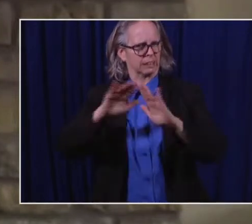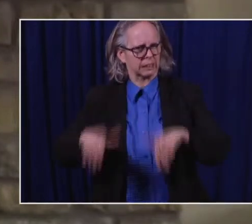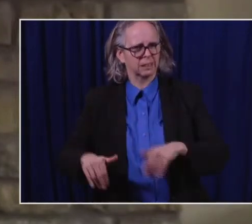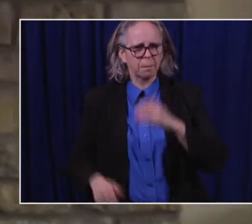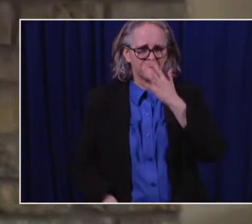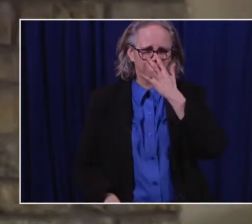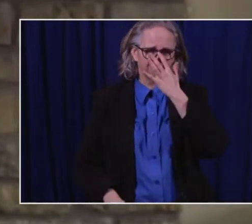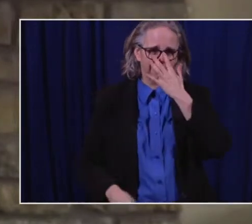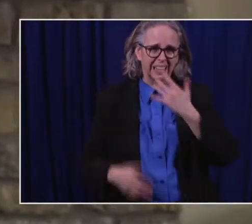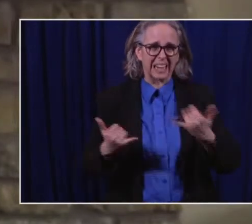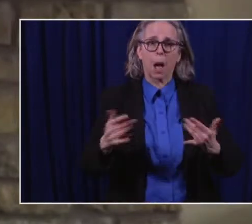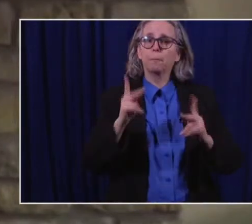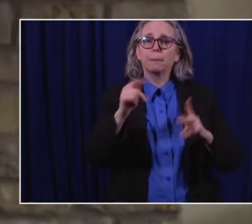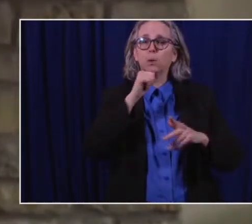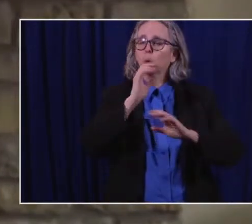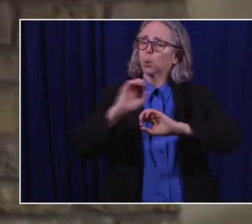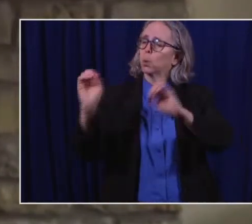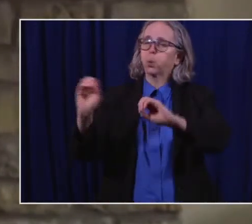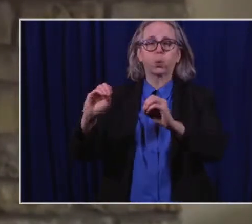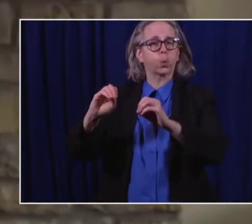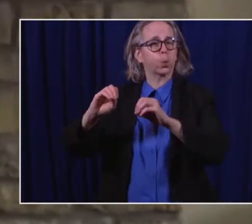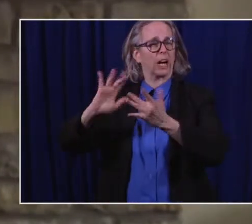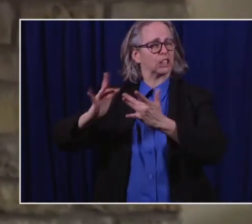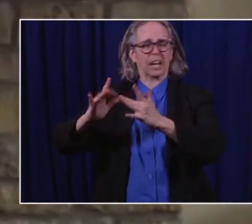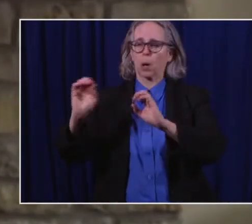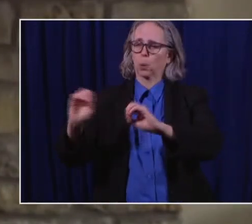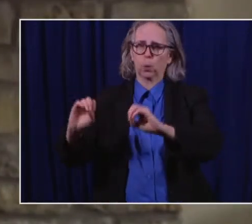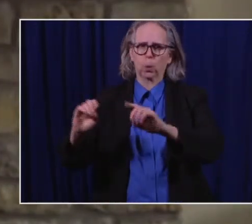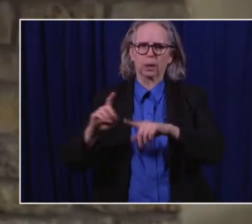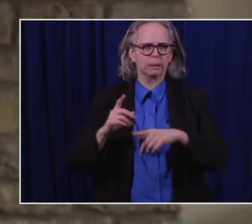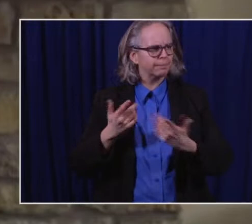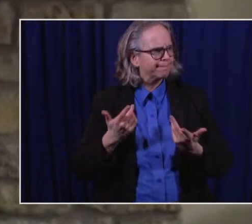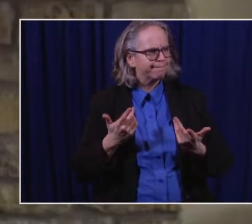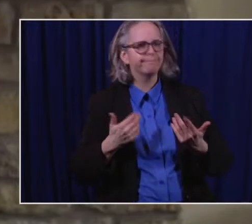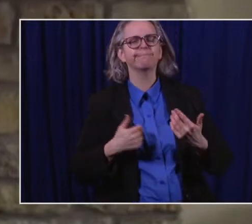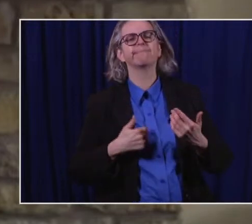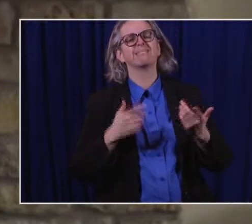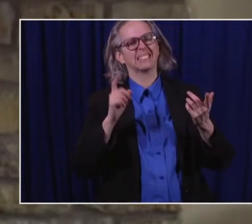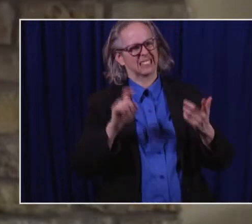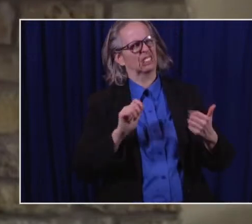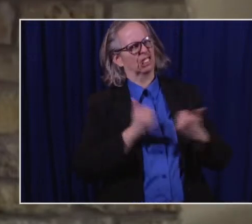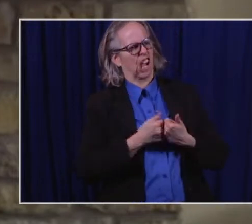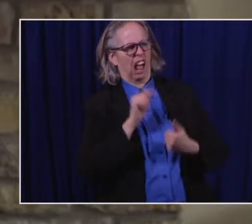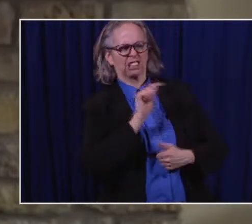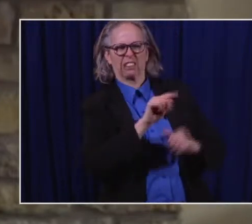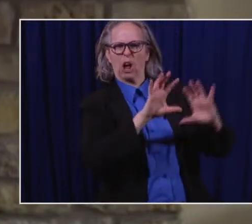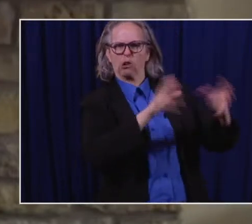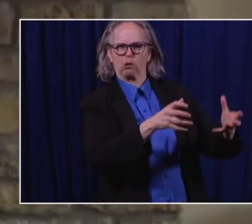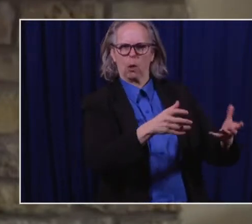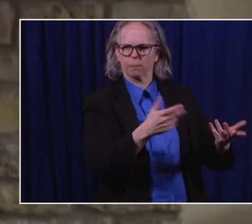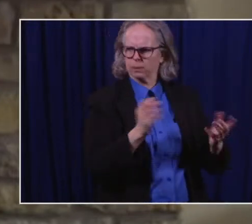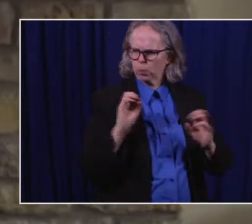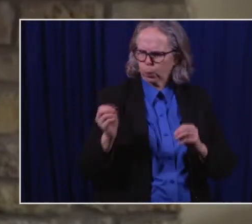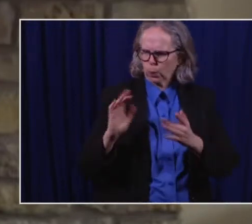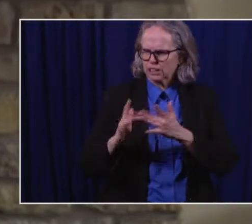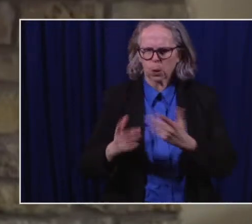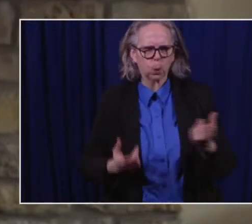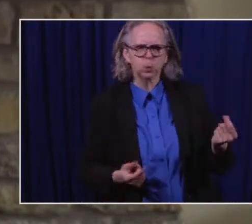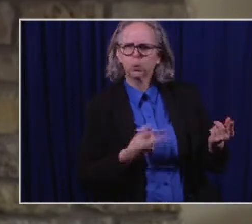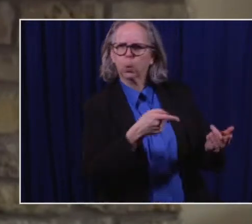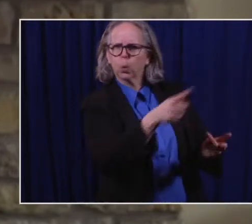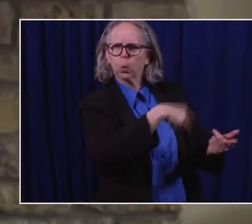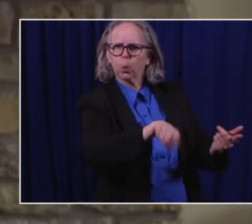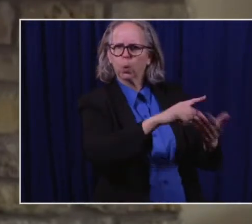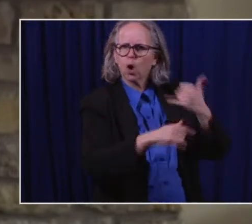for people who can't navigate the internet. And, what we're seeing is some